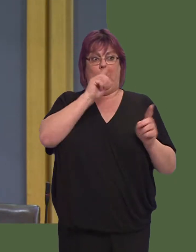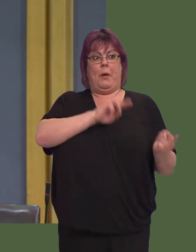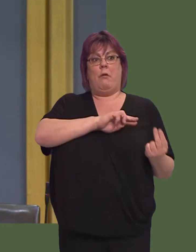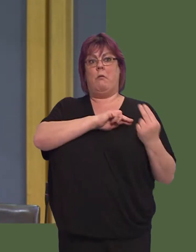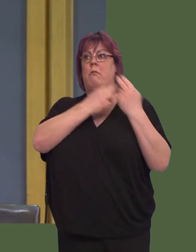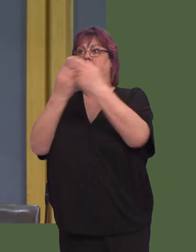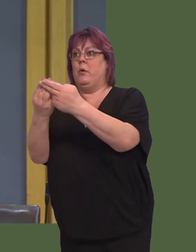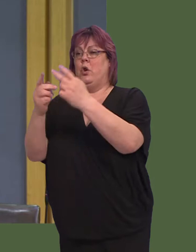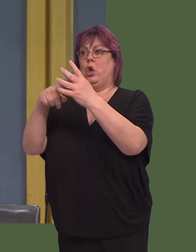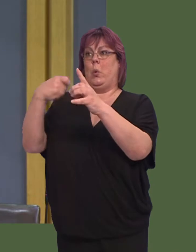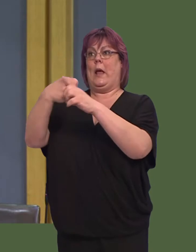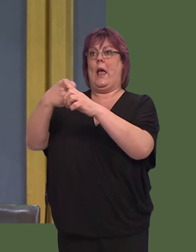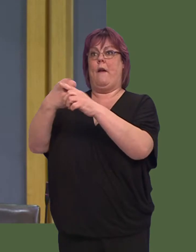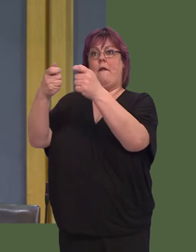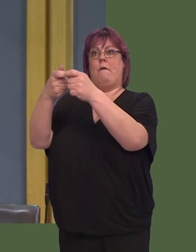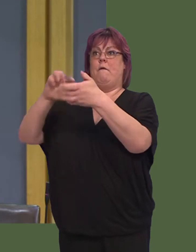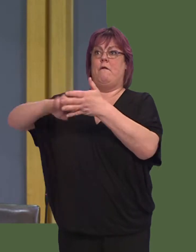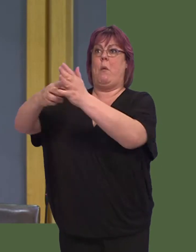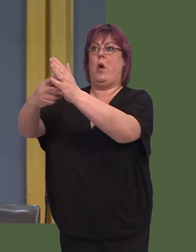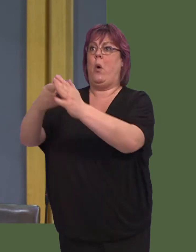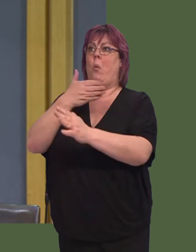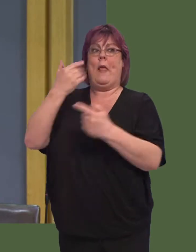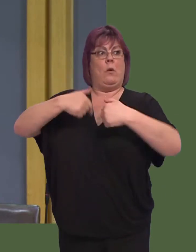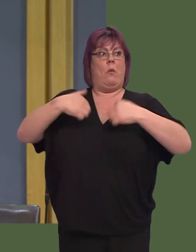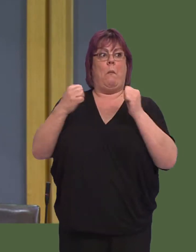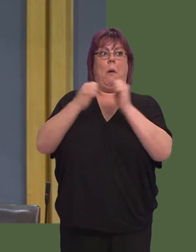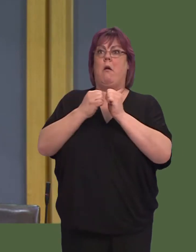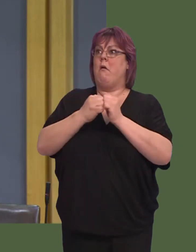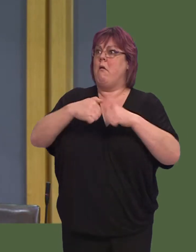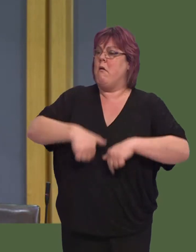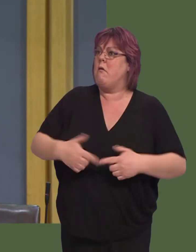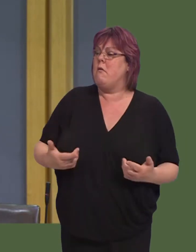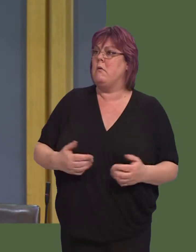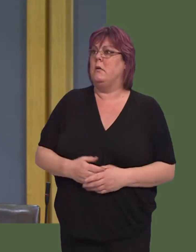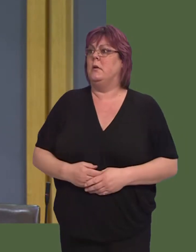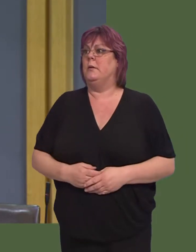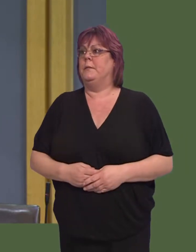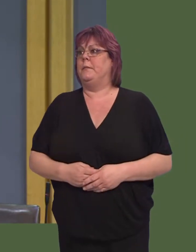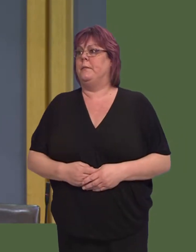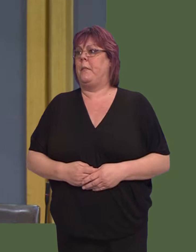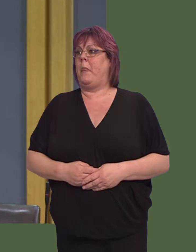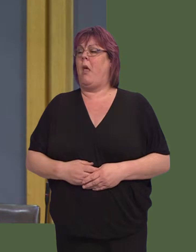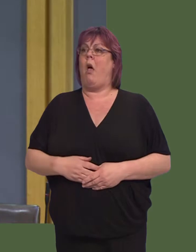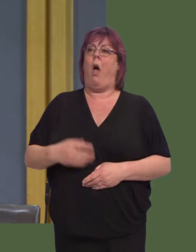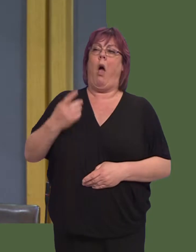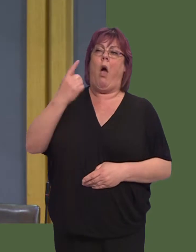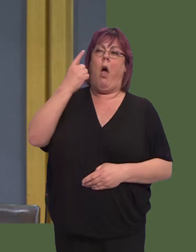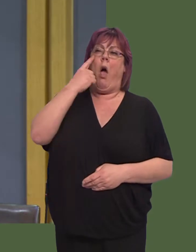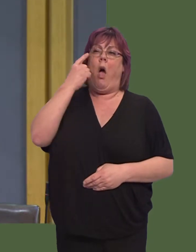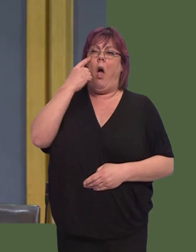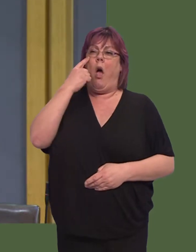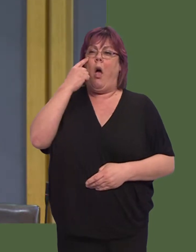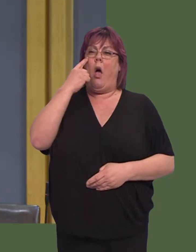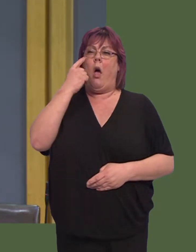of UK-wide frameworks for the future, again, without the consent of this Parliament. And I've noticed this morning that the language